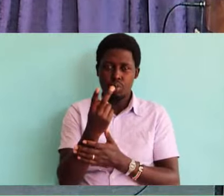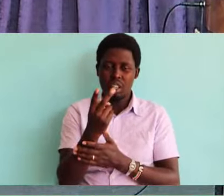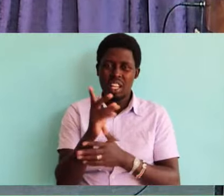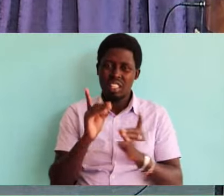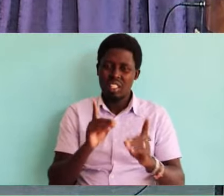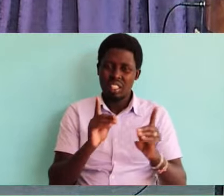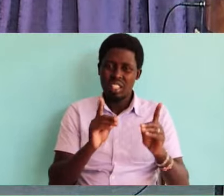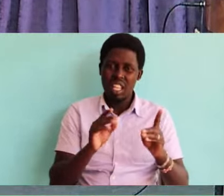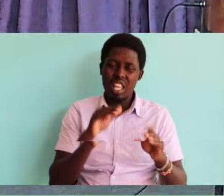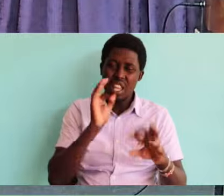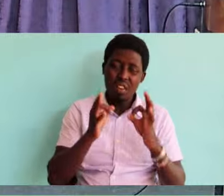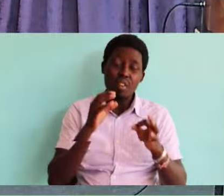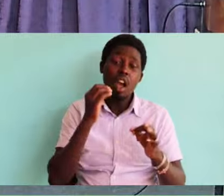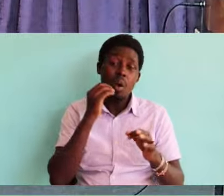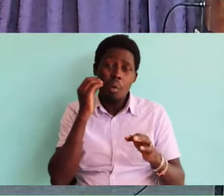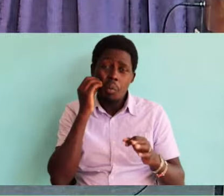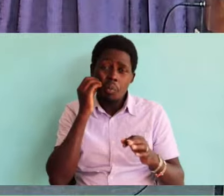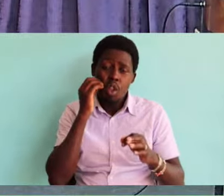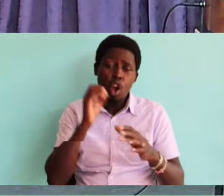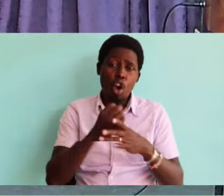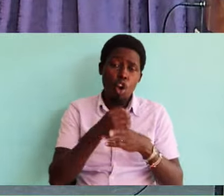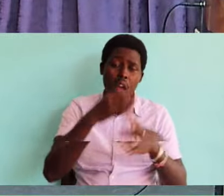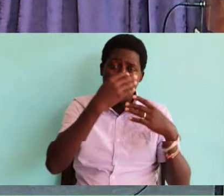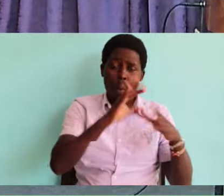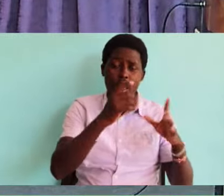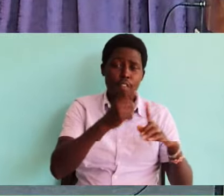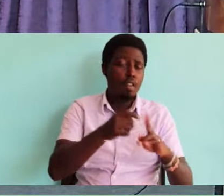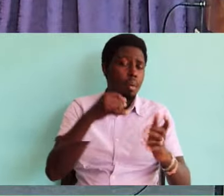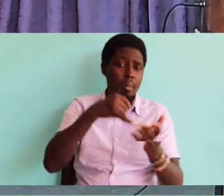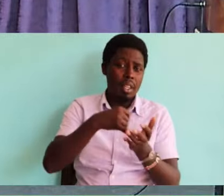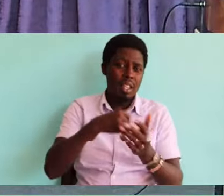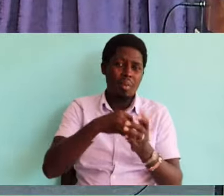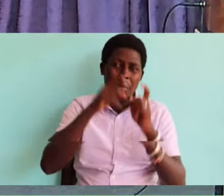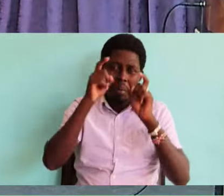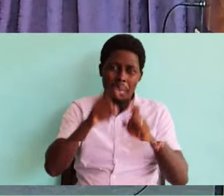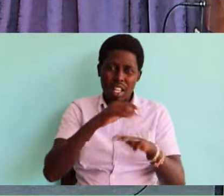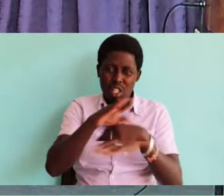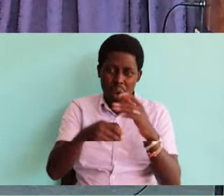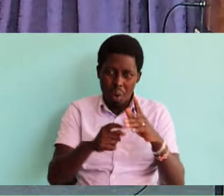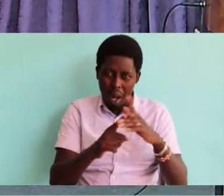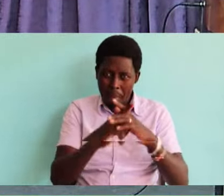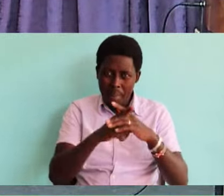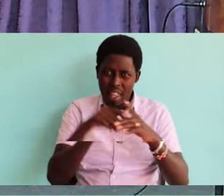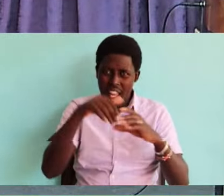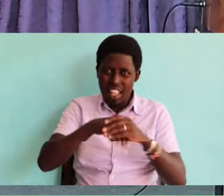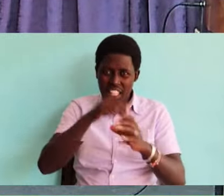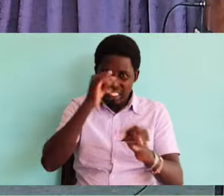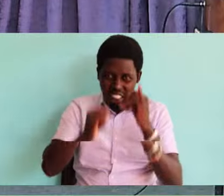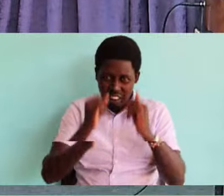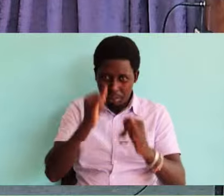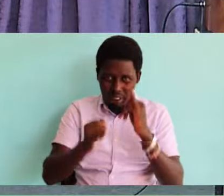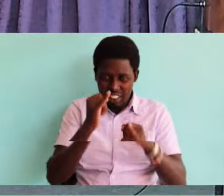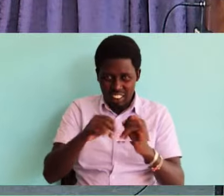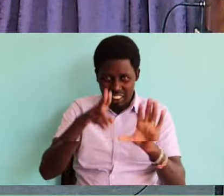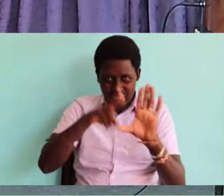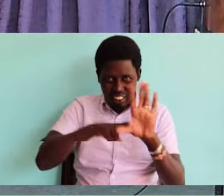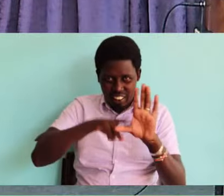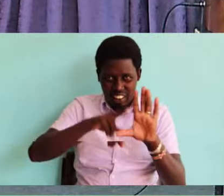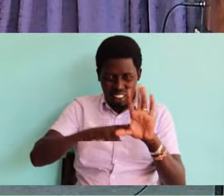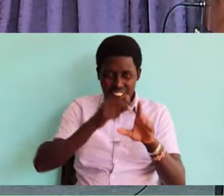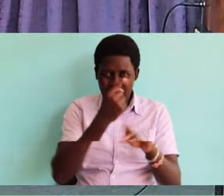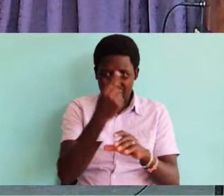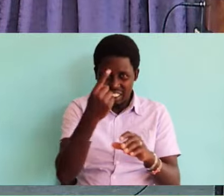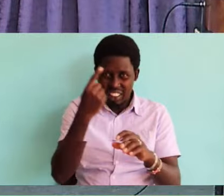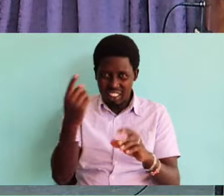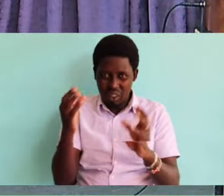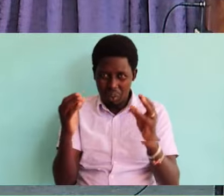are at home in the body or away from it. For we must all appear before the judgment seat of Christ, so that each of us